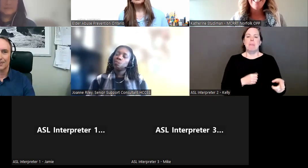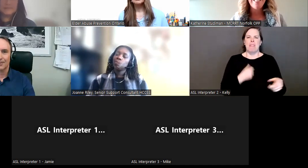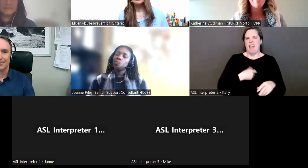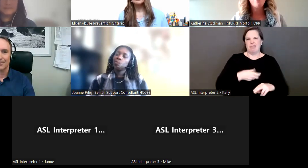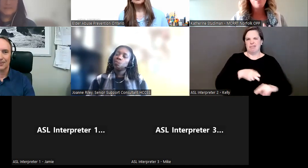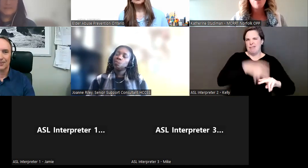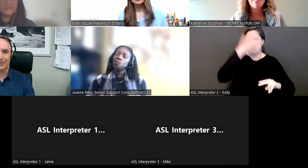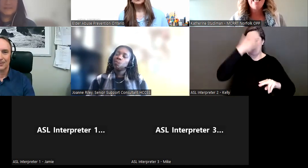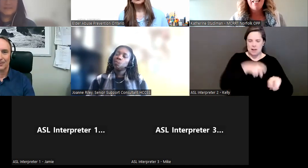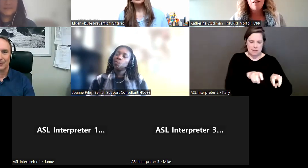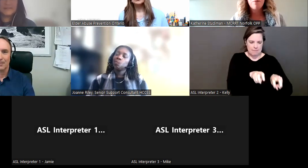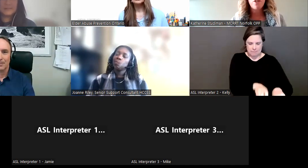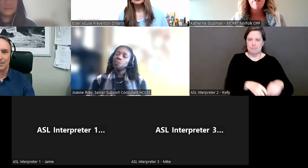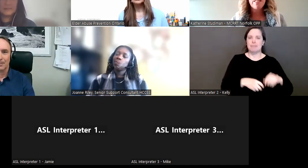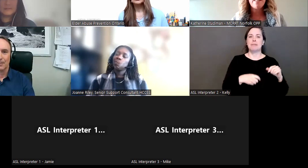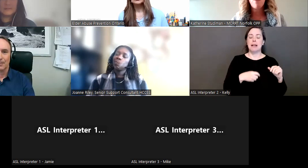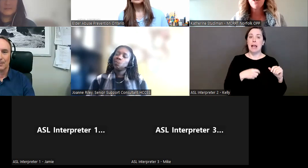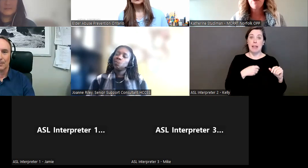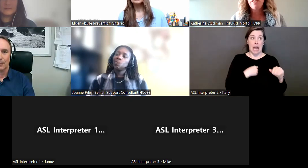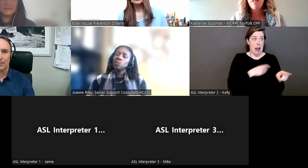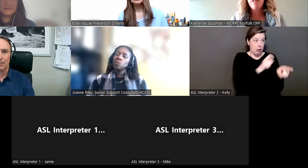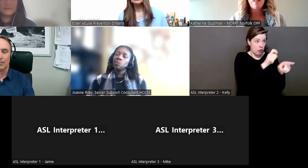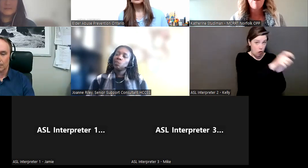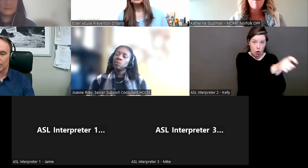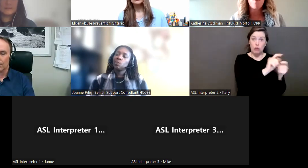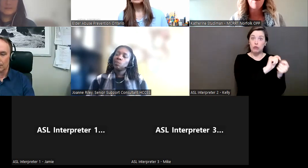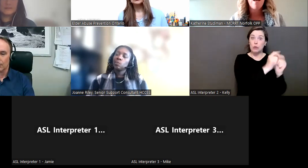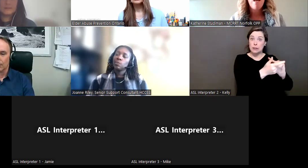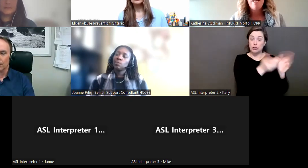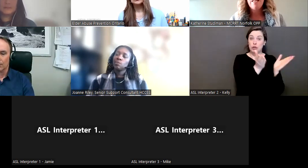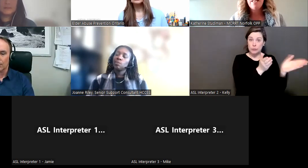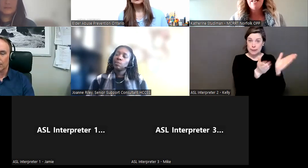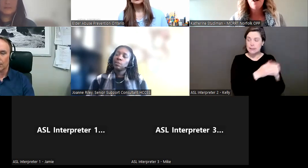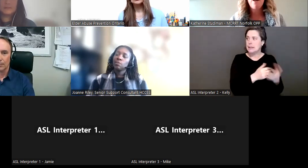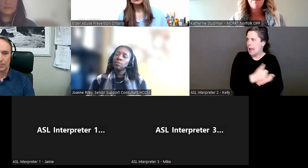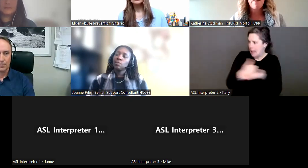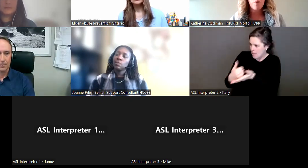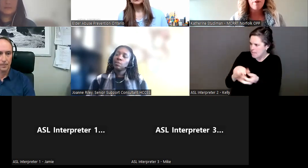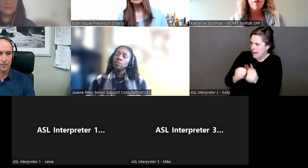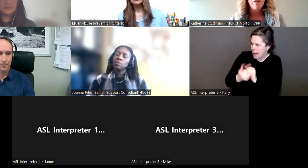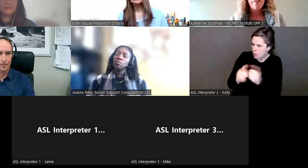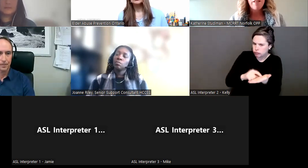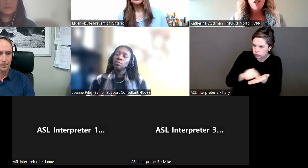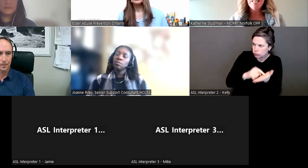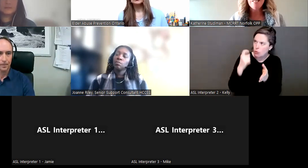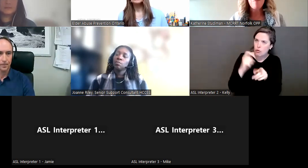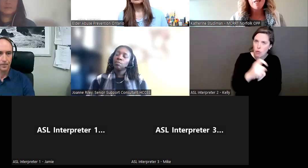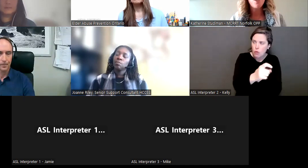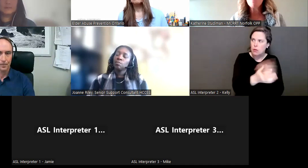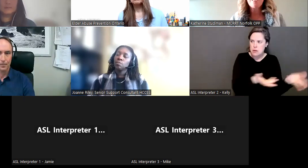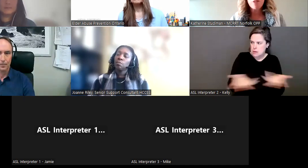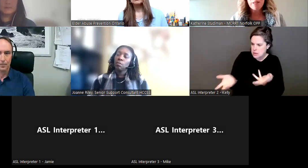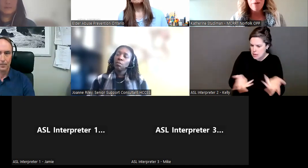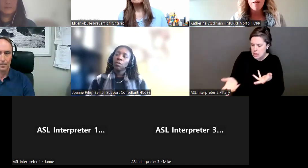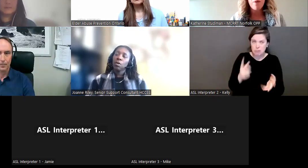And I did the translating services, helped her with utilizing the phone and getting her the help that she needed, because